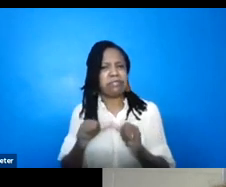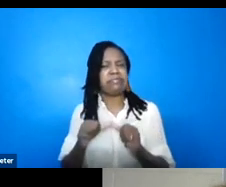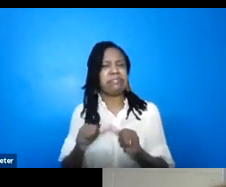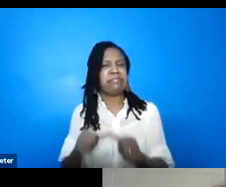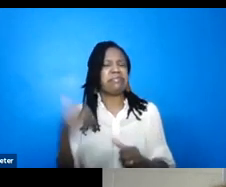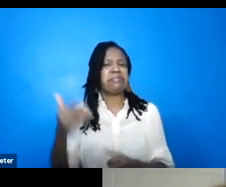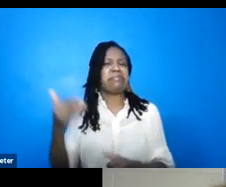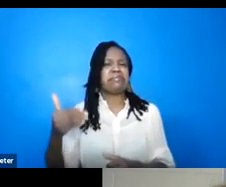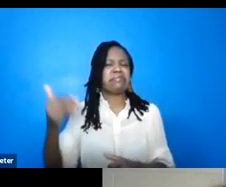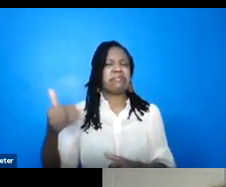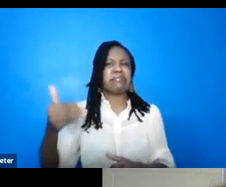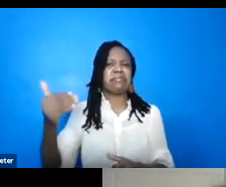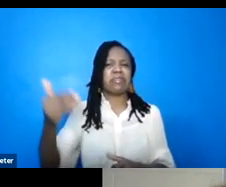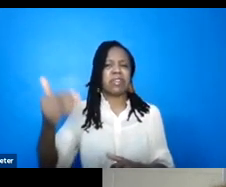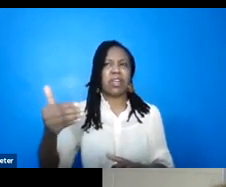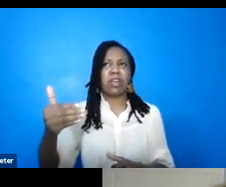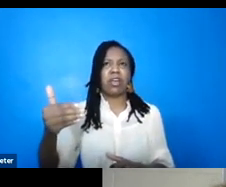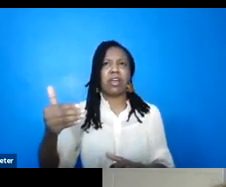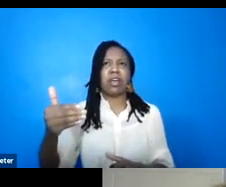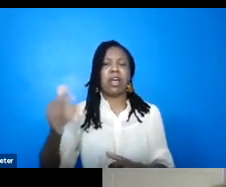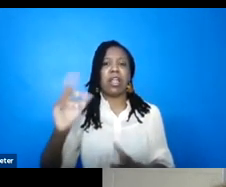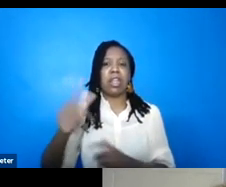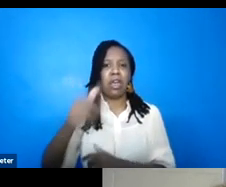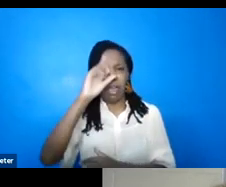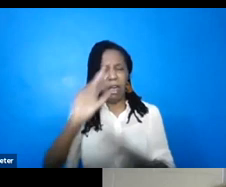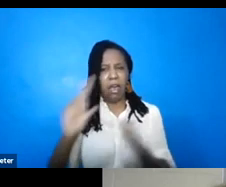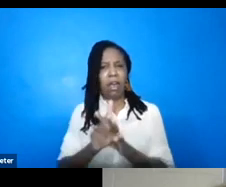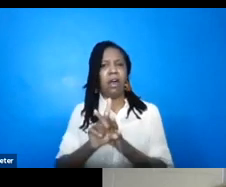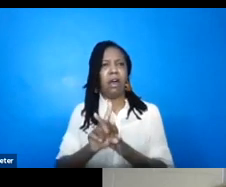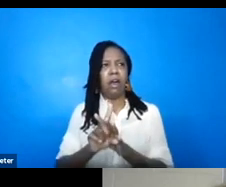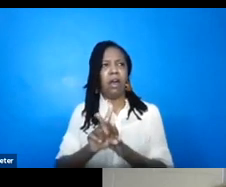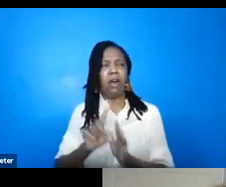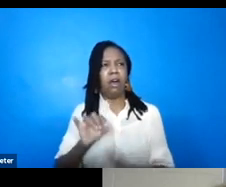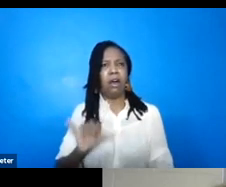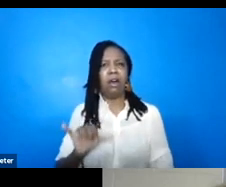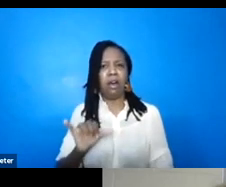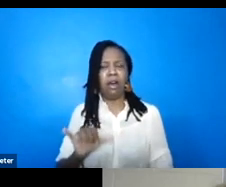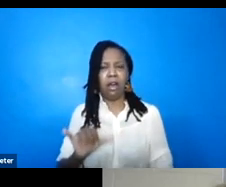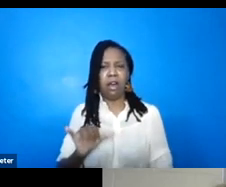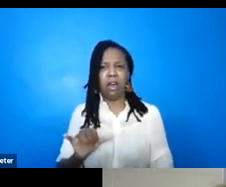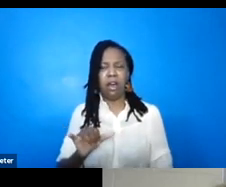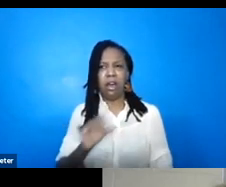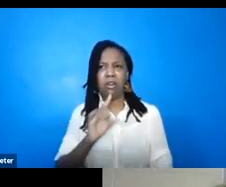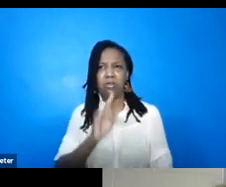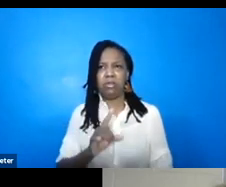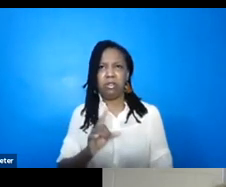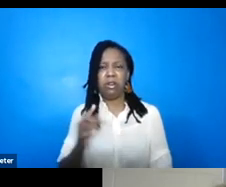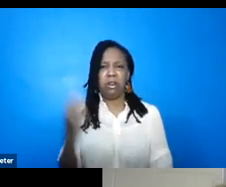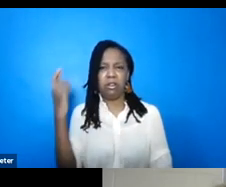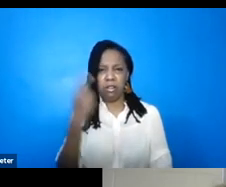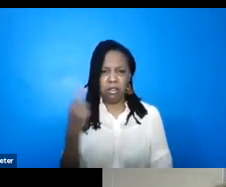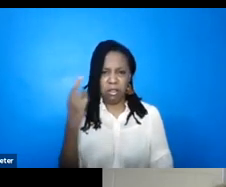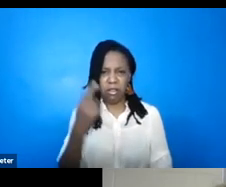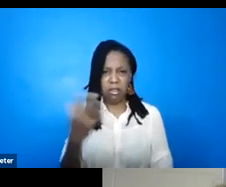express that he was sexually abused, because it was not the norm to say I was sexually abused, because that would make you appear to be weak in front